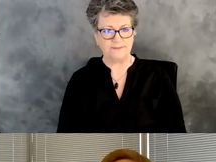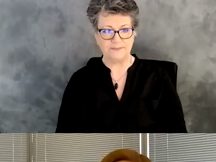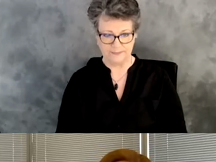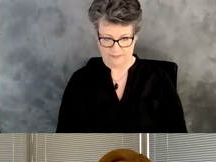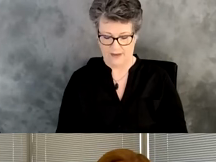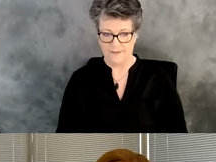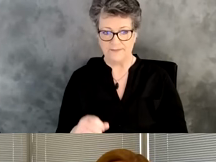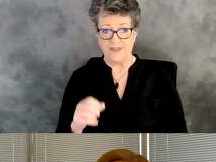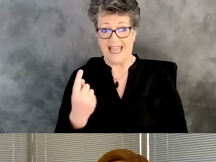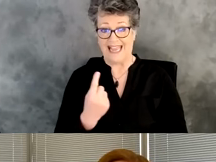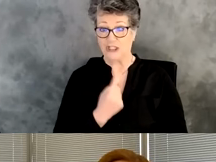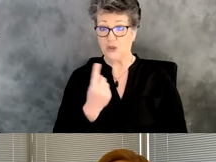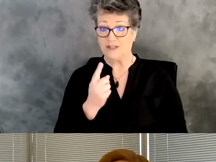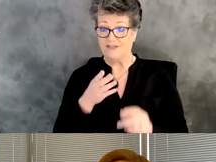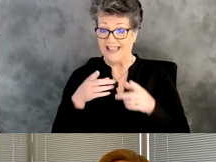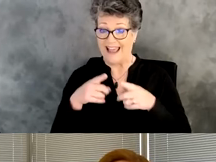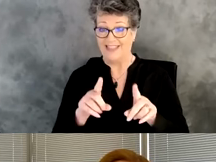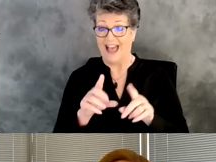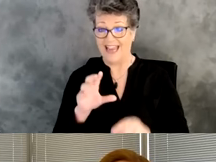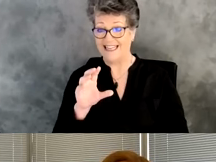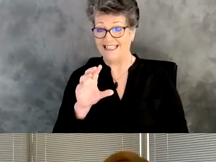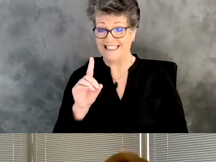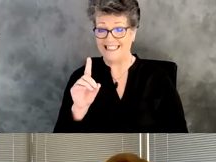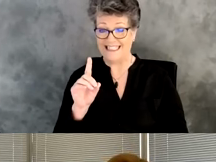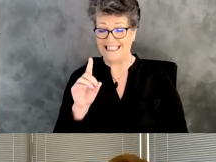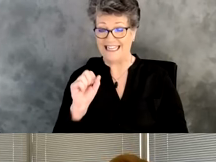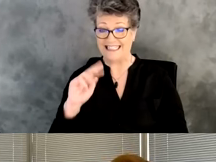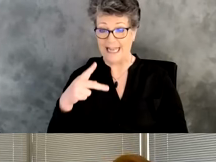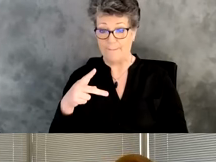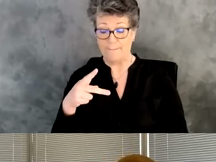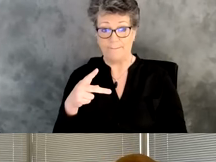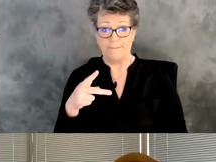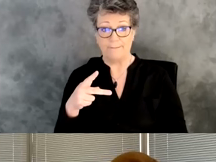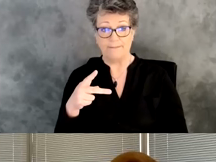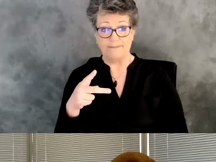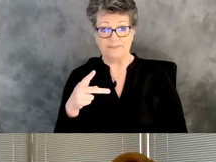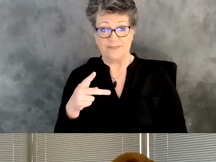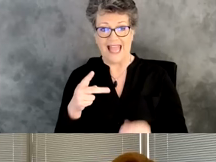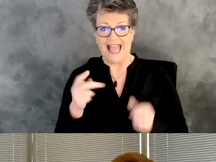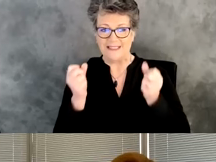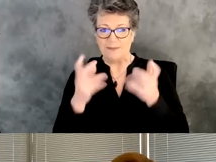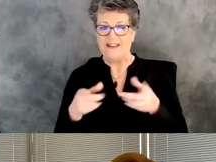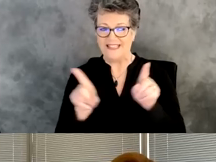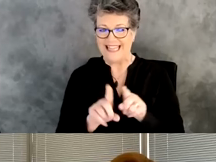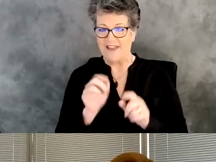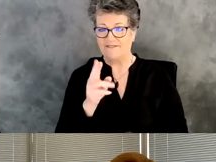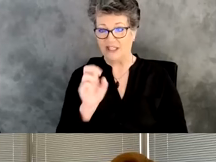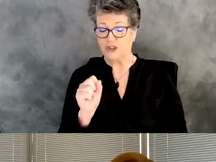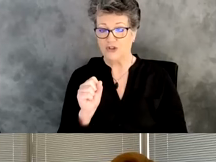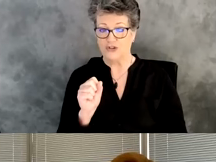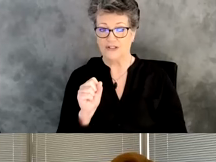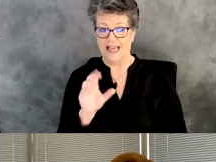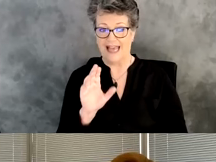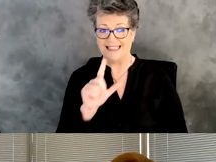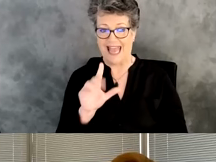So an exclusively aligned enrollment DSNP is one that has many of the same features as